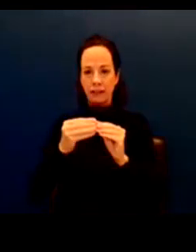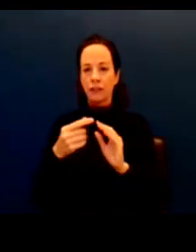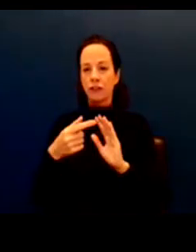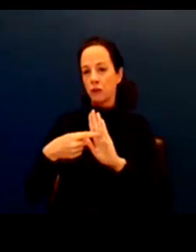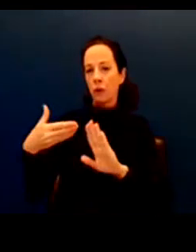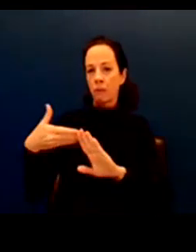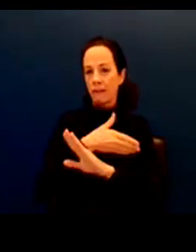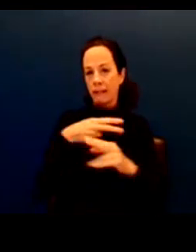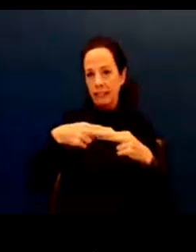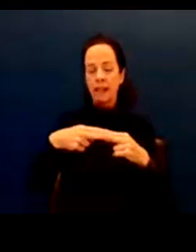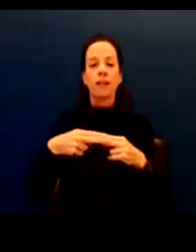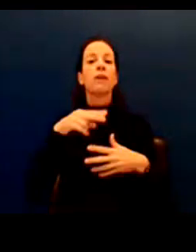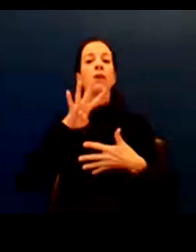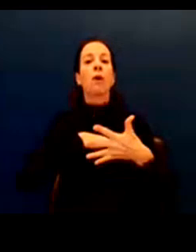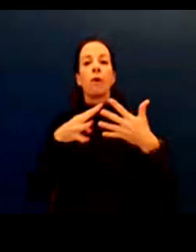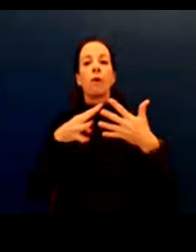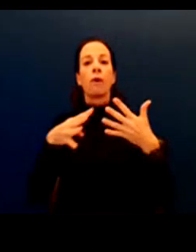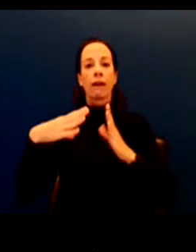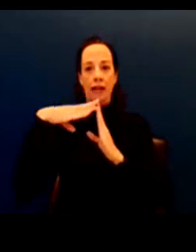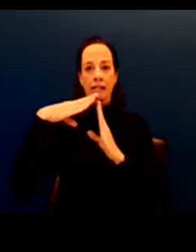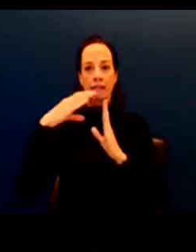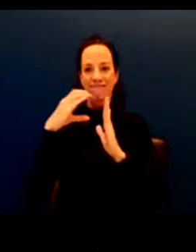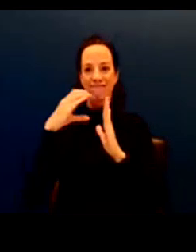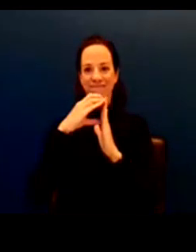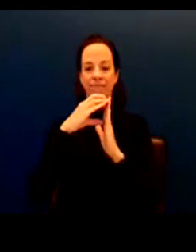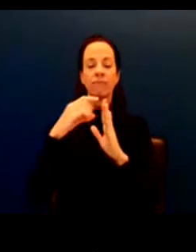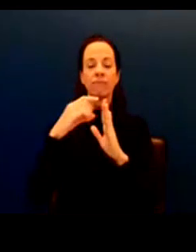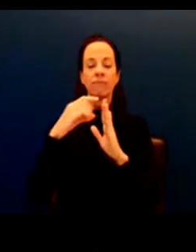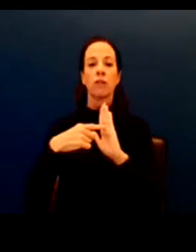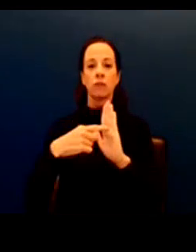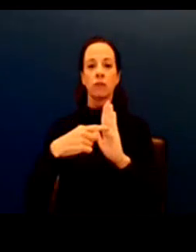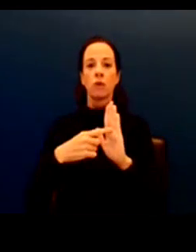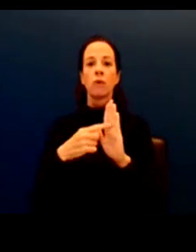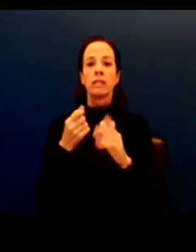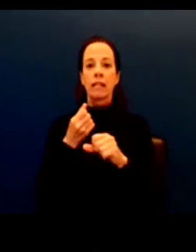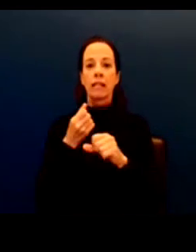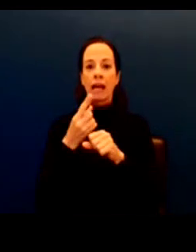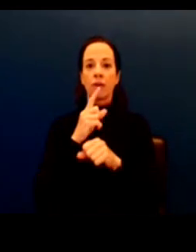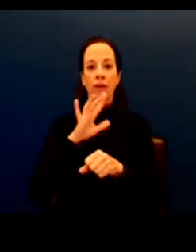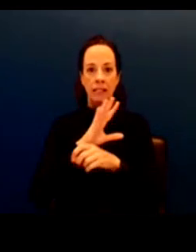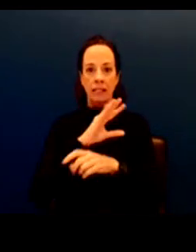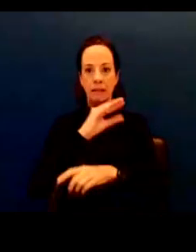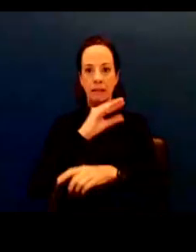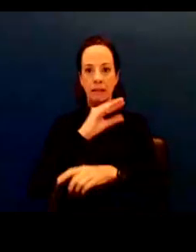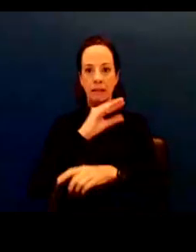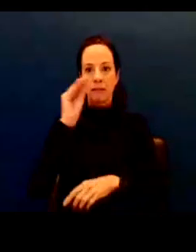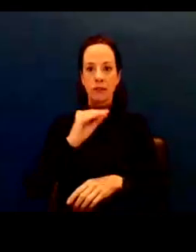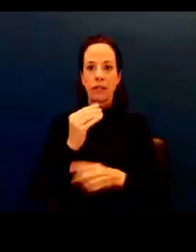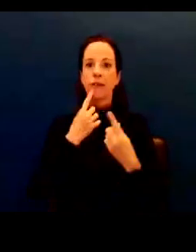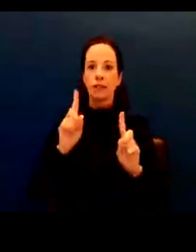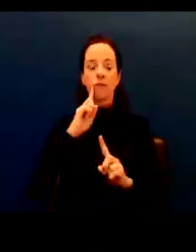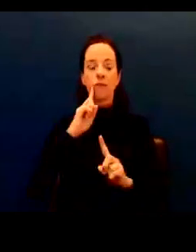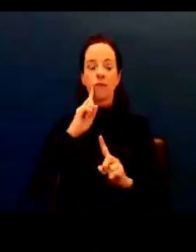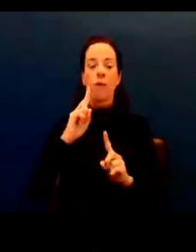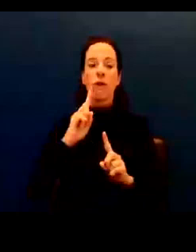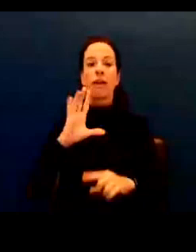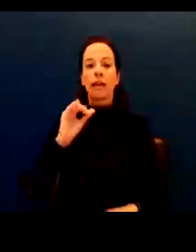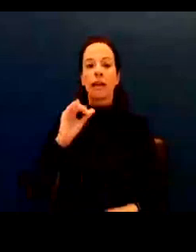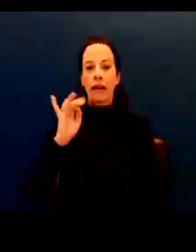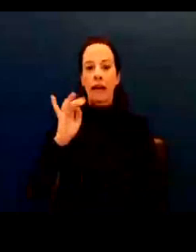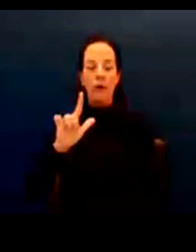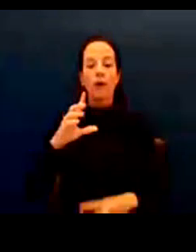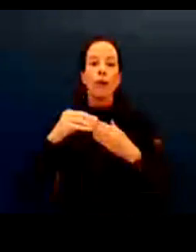annual commitment percentage achieved for the capital dollar value planned. Again, like I said, we achieved 92% of the planned capital value,